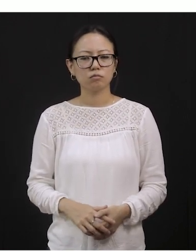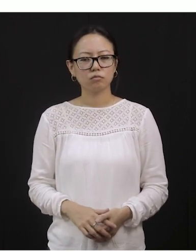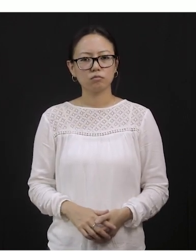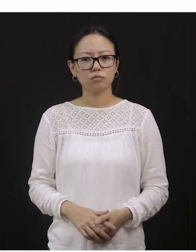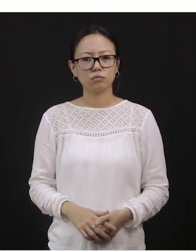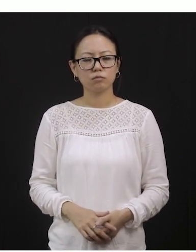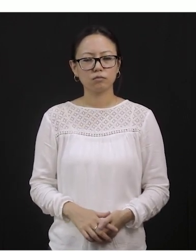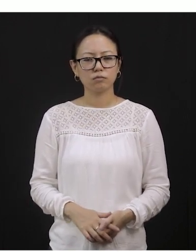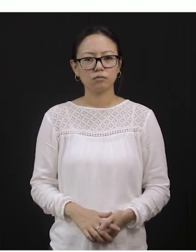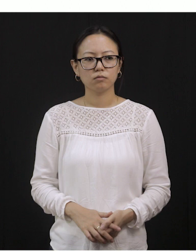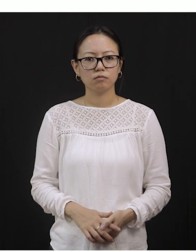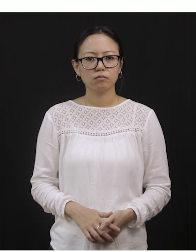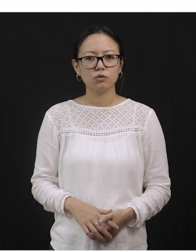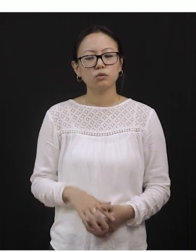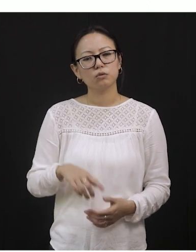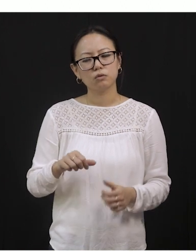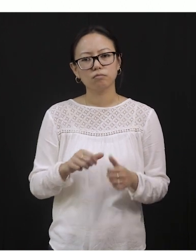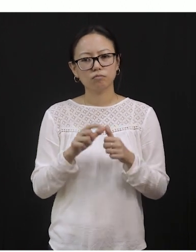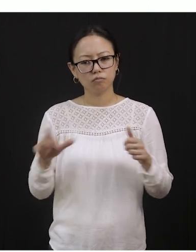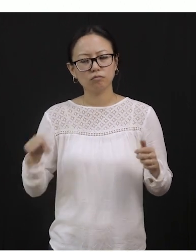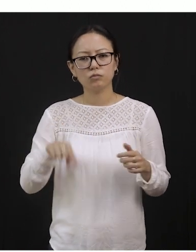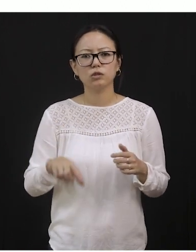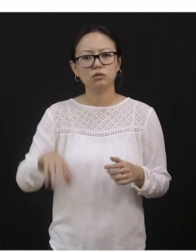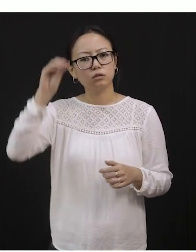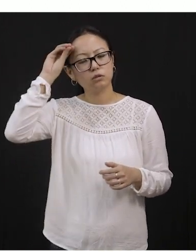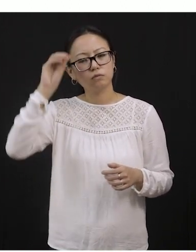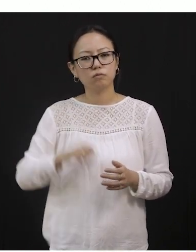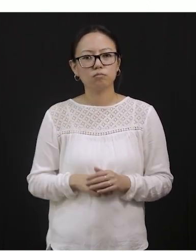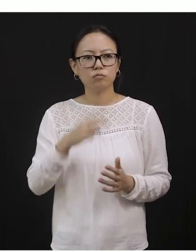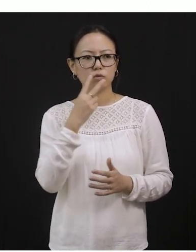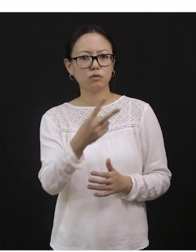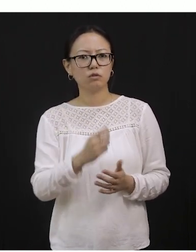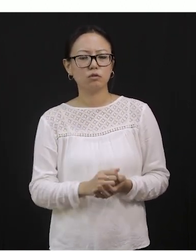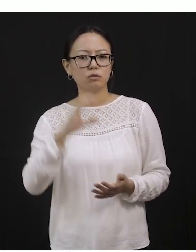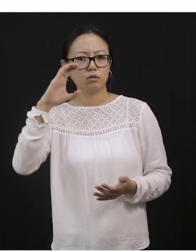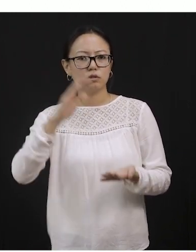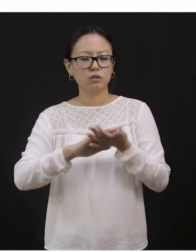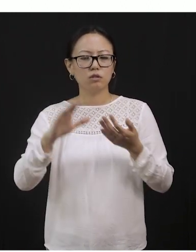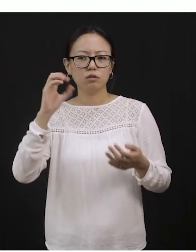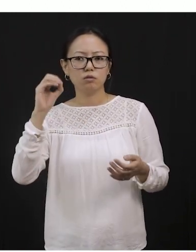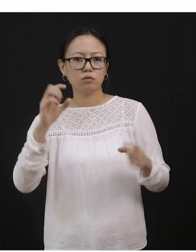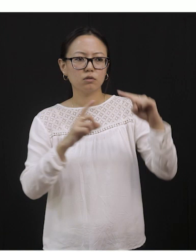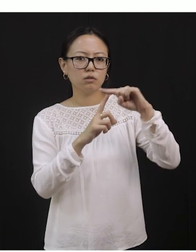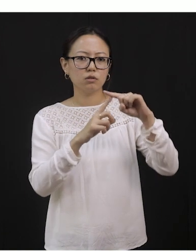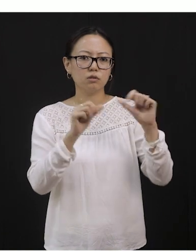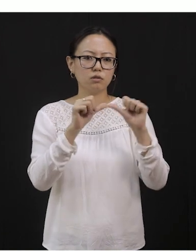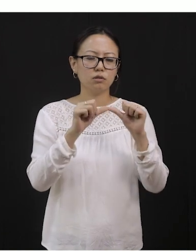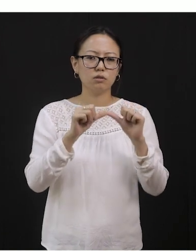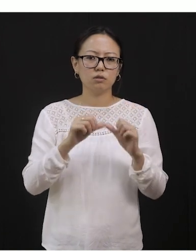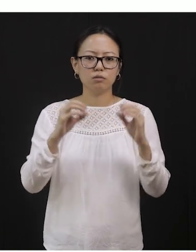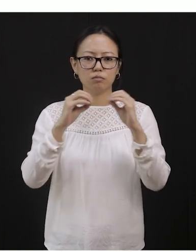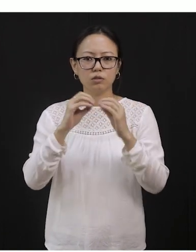Chota Pim. Okay. All right. Now this is my favorite cartoon show